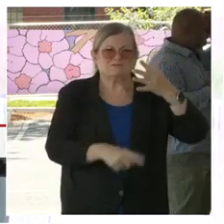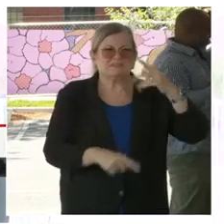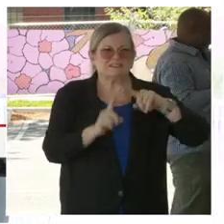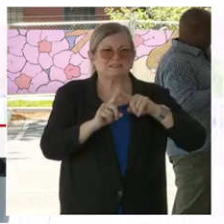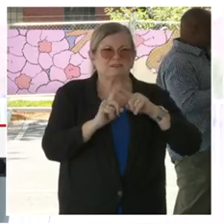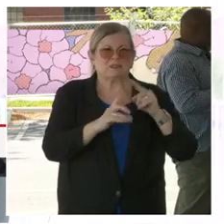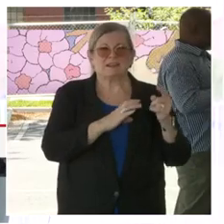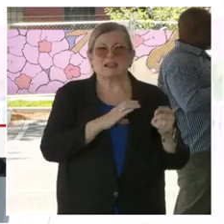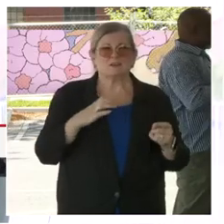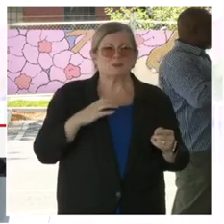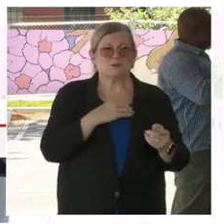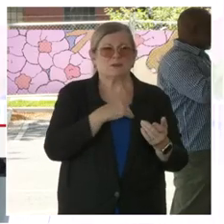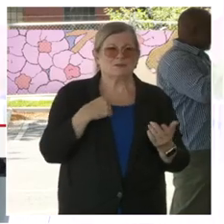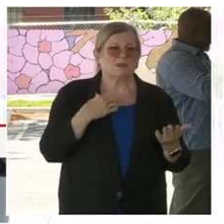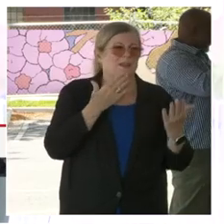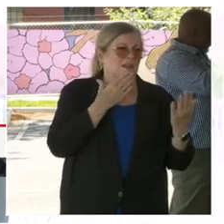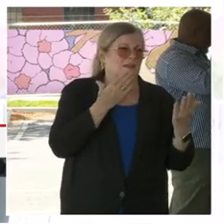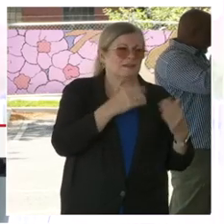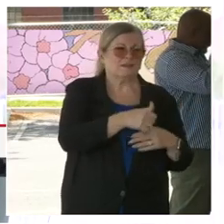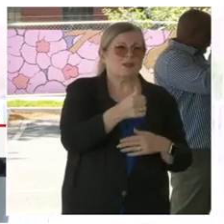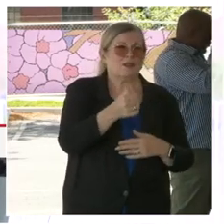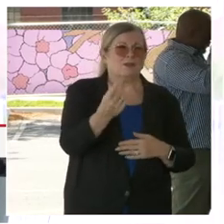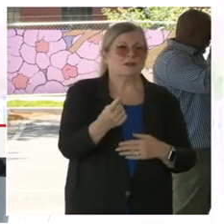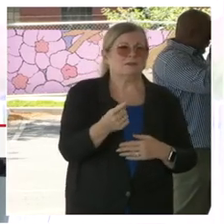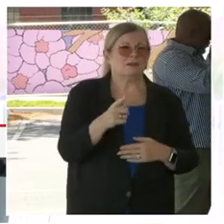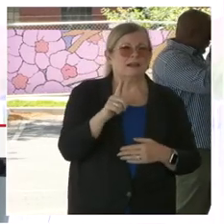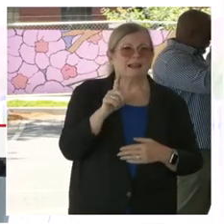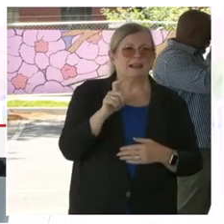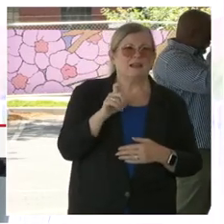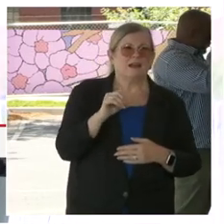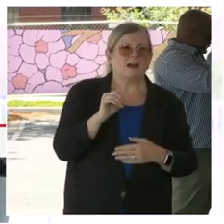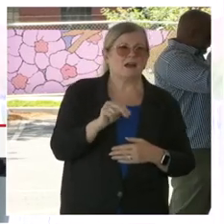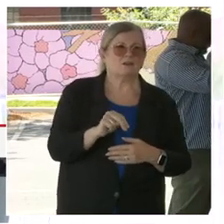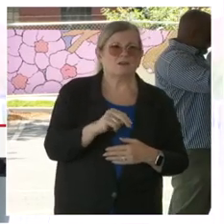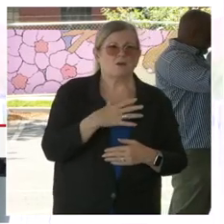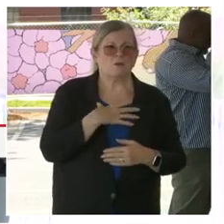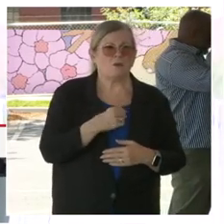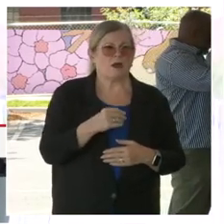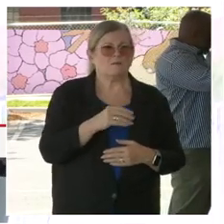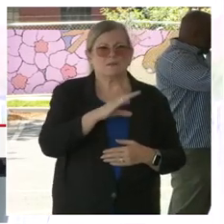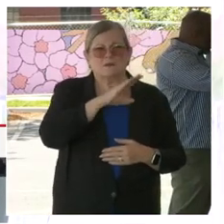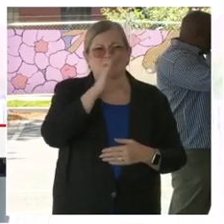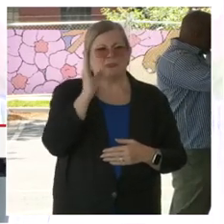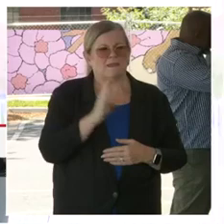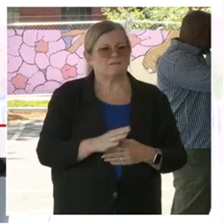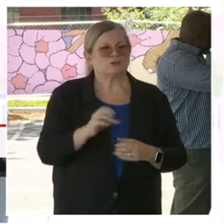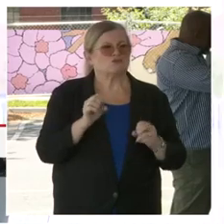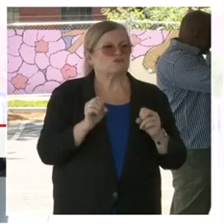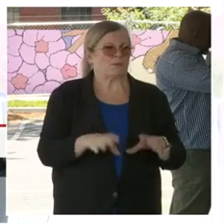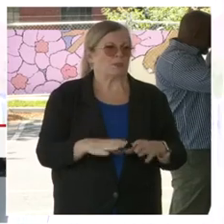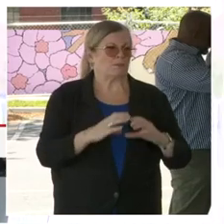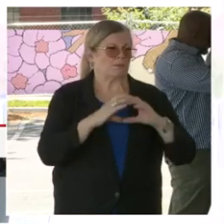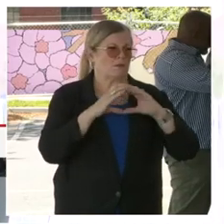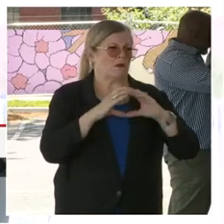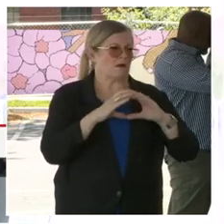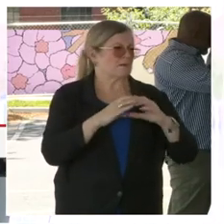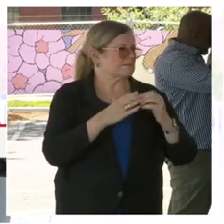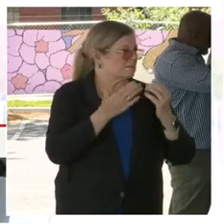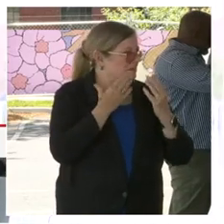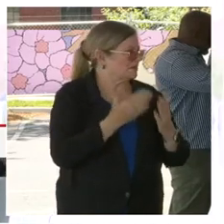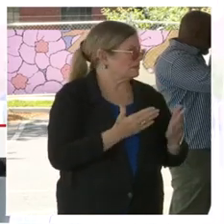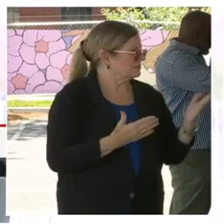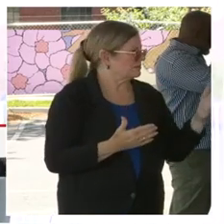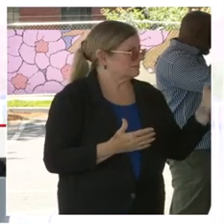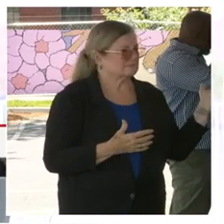another, Trayon White. He's not taken his eye off the ball of ensuring equity, inclusion, and opportunity in all